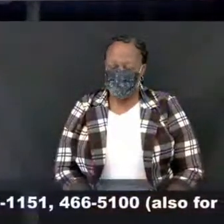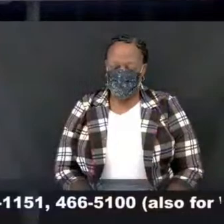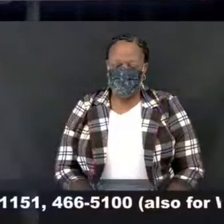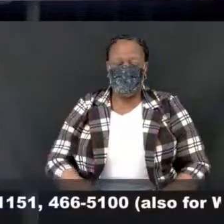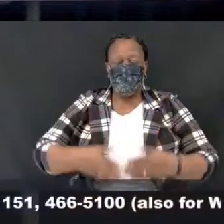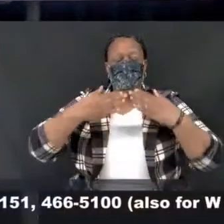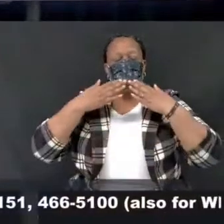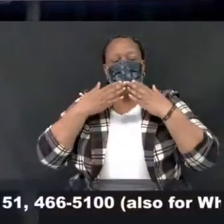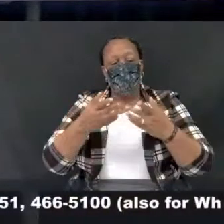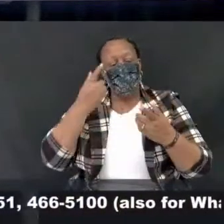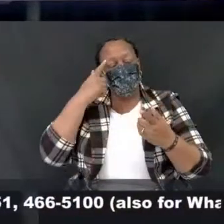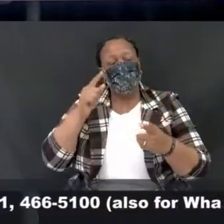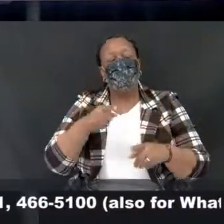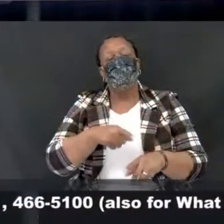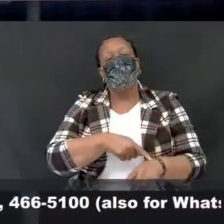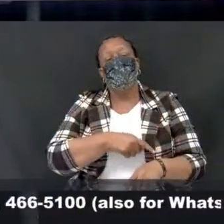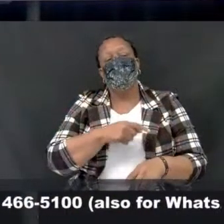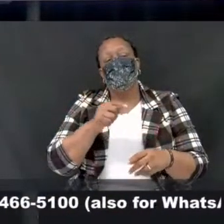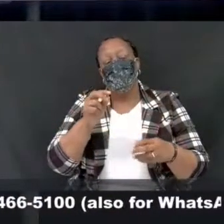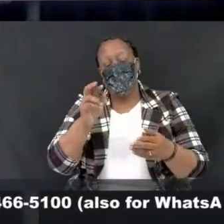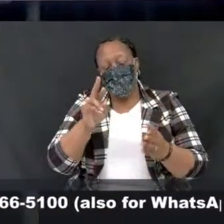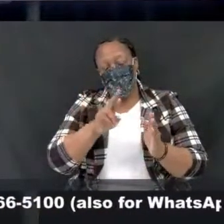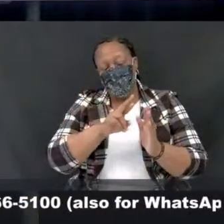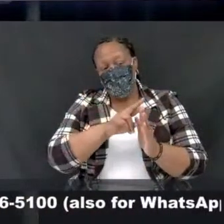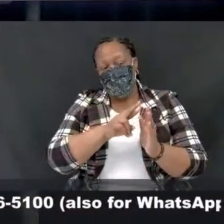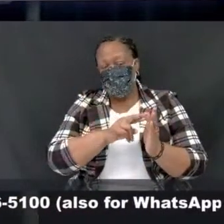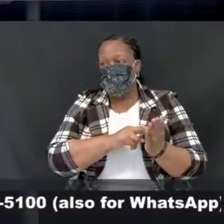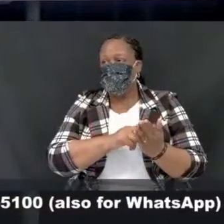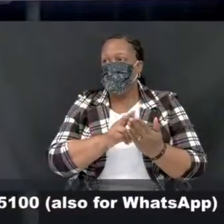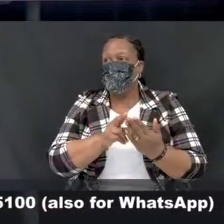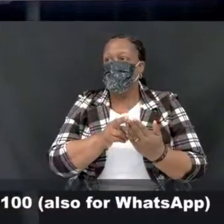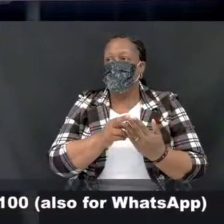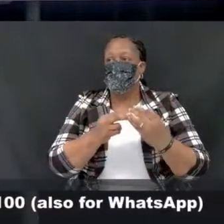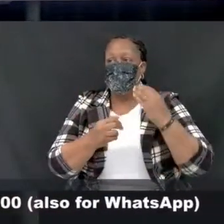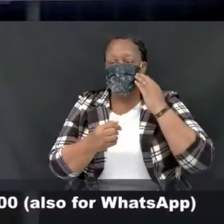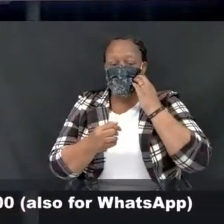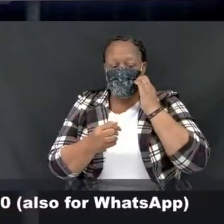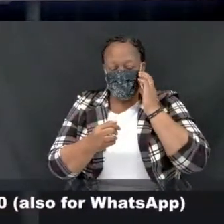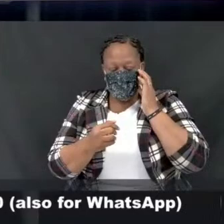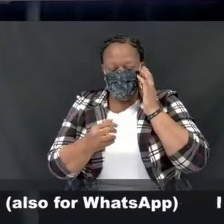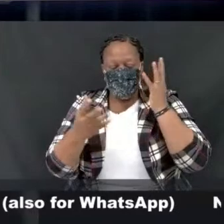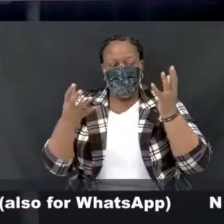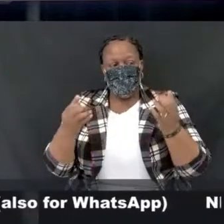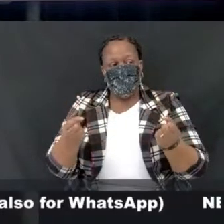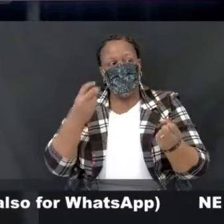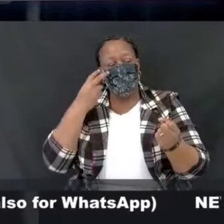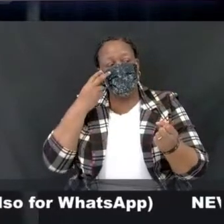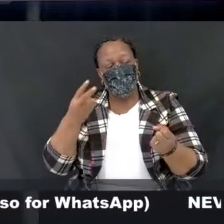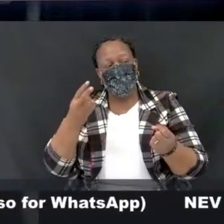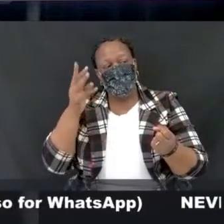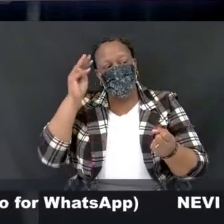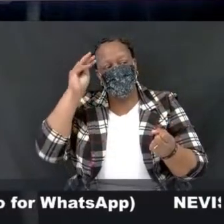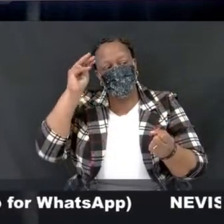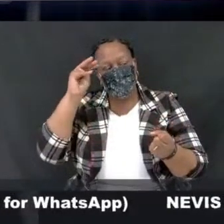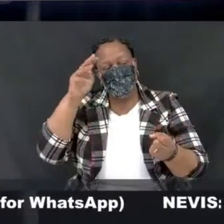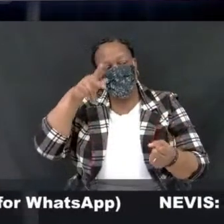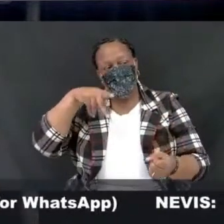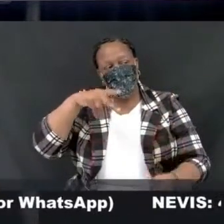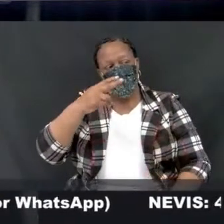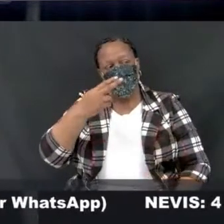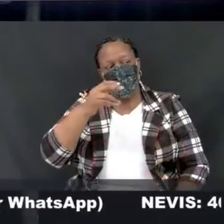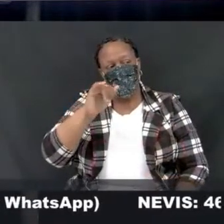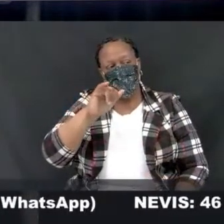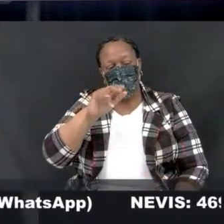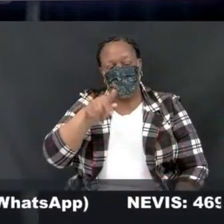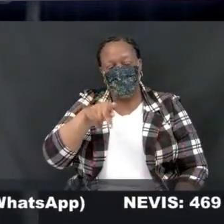Thank you. Thank you, Dr. Laws. I would like to recognize the Honorable Wendy Phipps, Minister of International Trade,